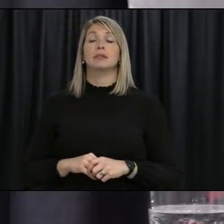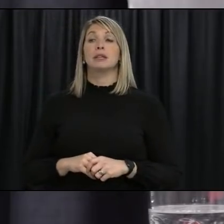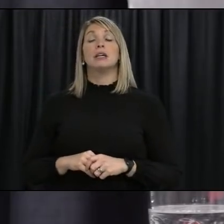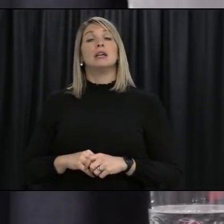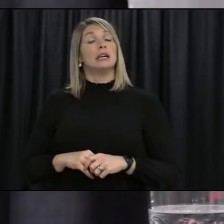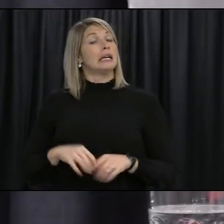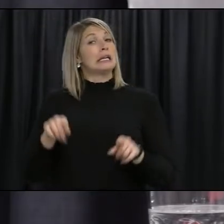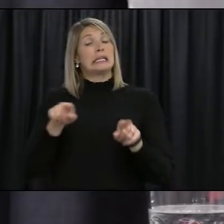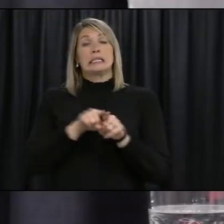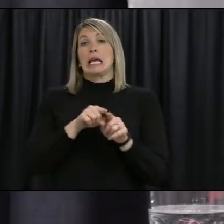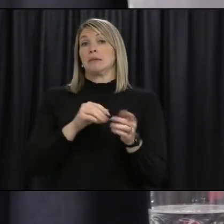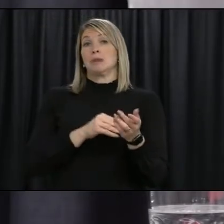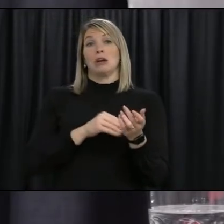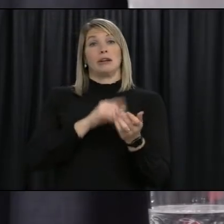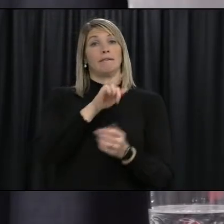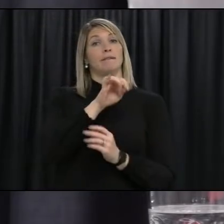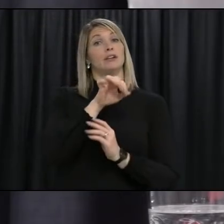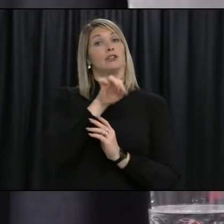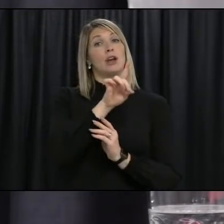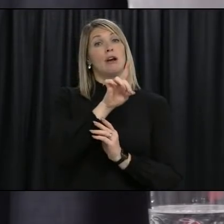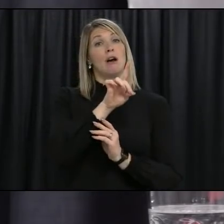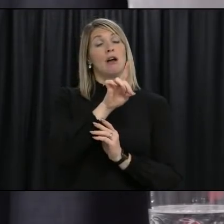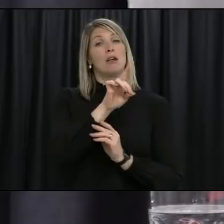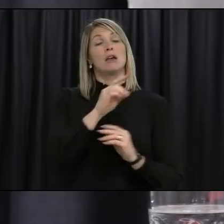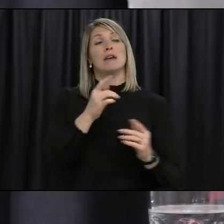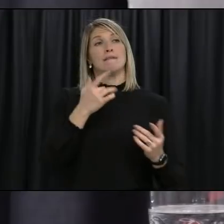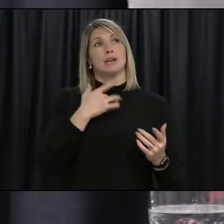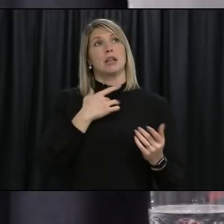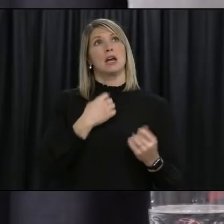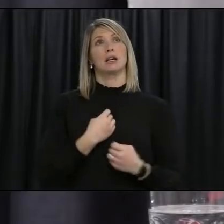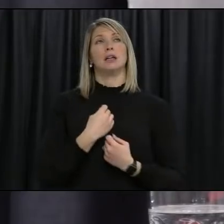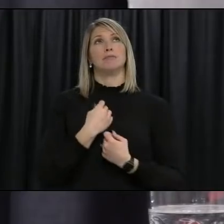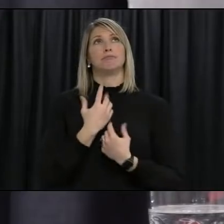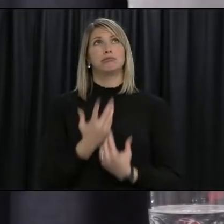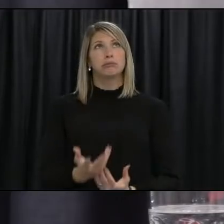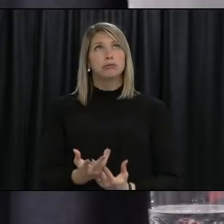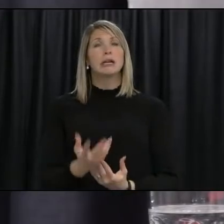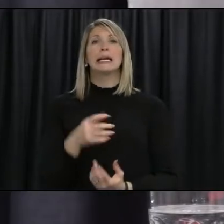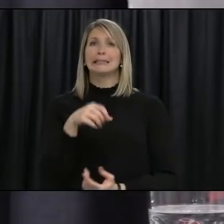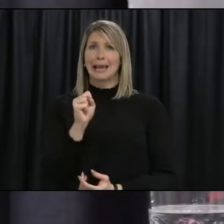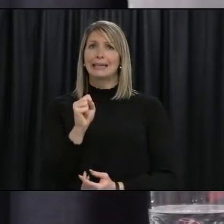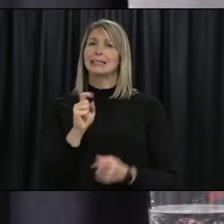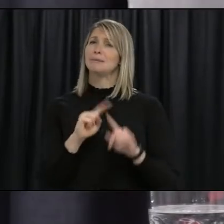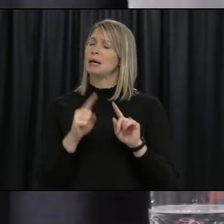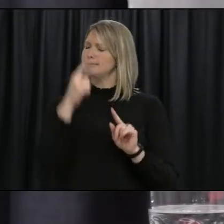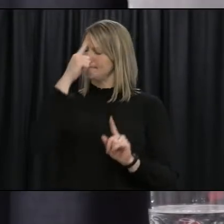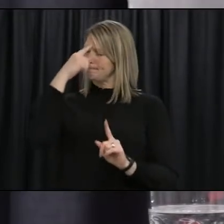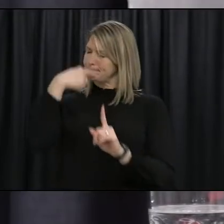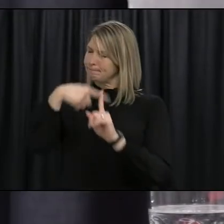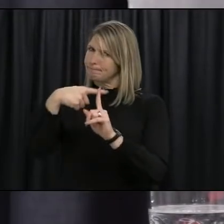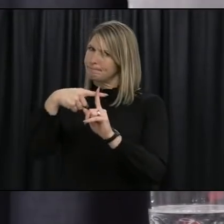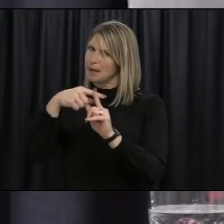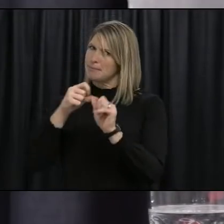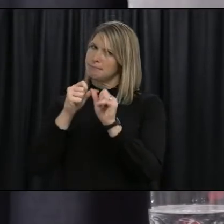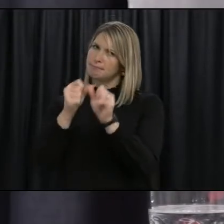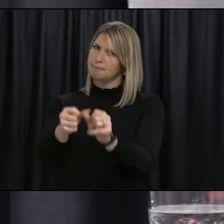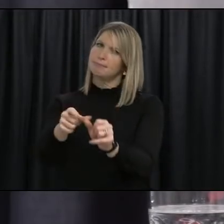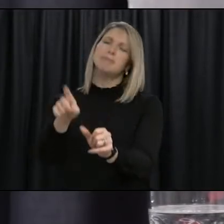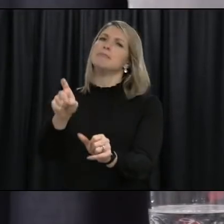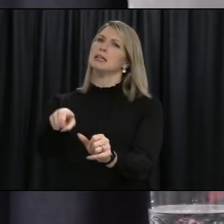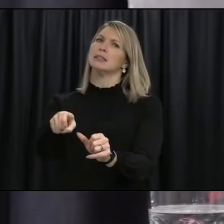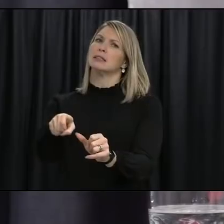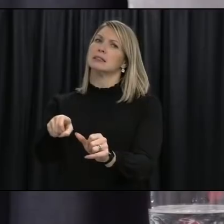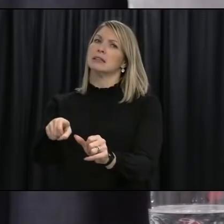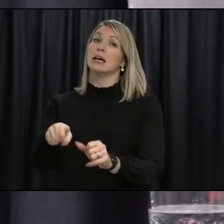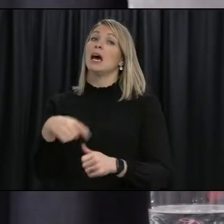faith over the course of the last 9 months. And I've said many times this is a marathon, and we do need to be persistent as well as